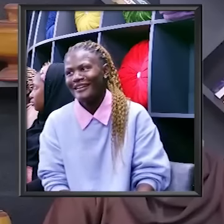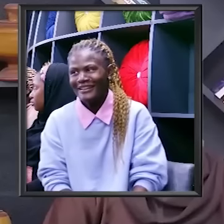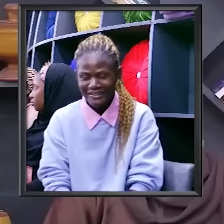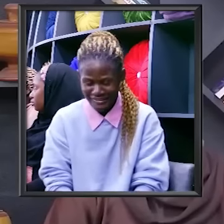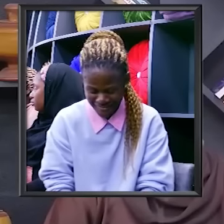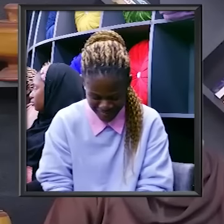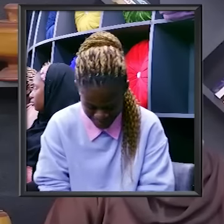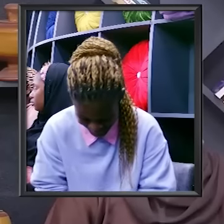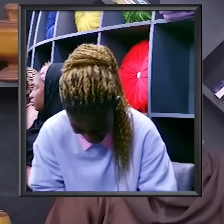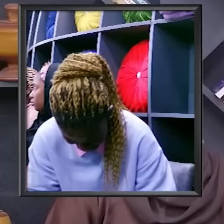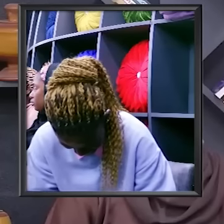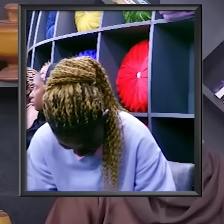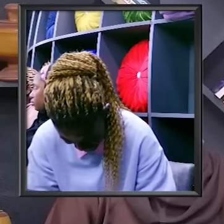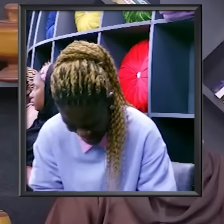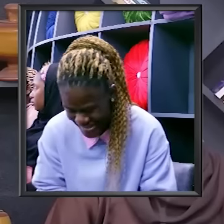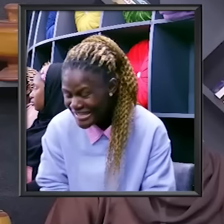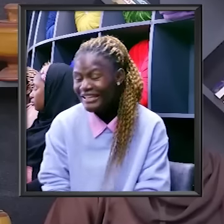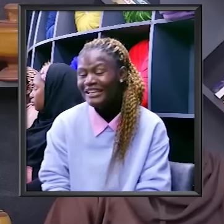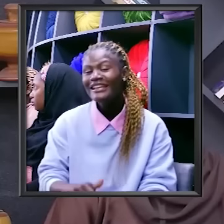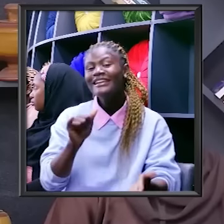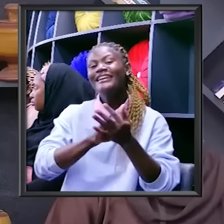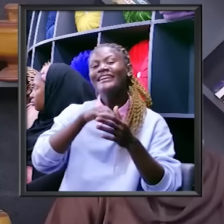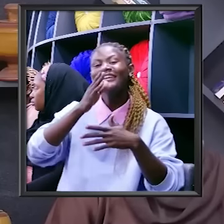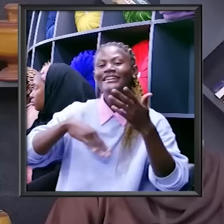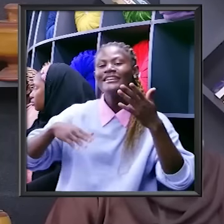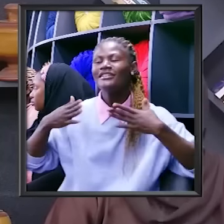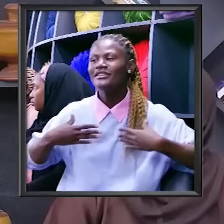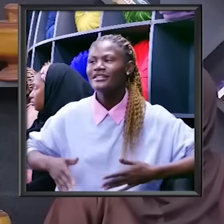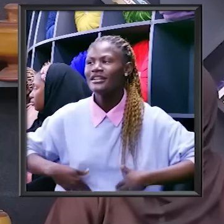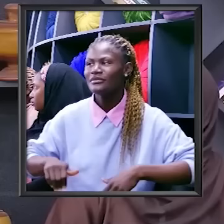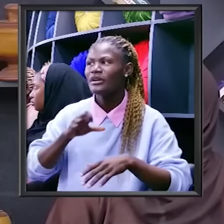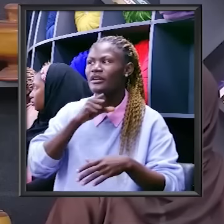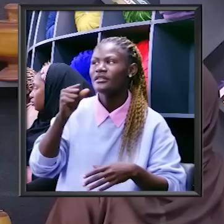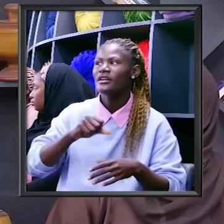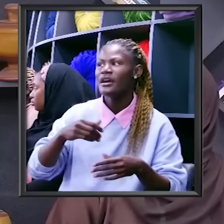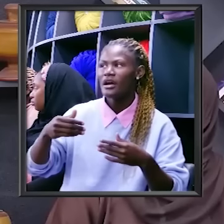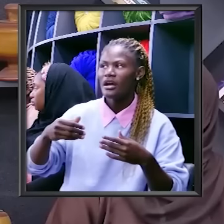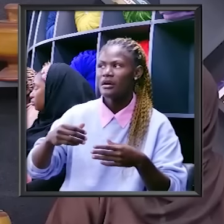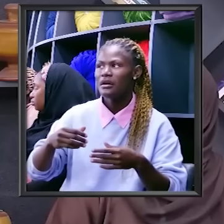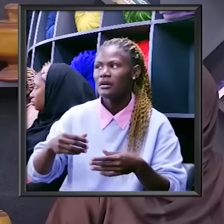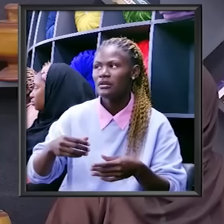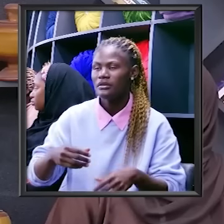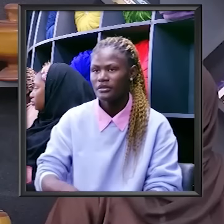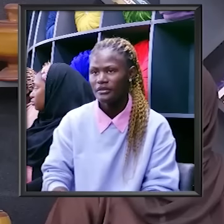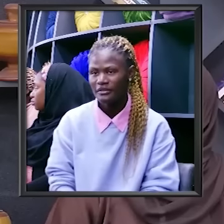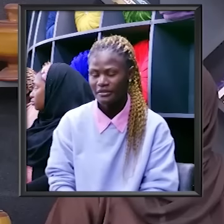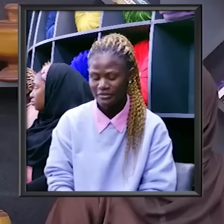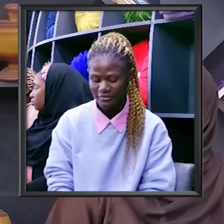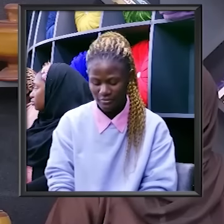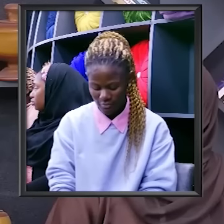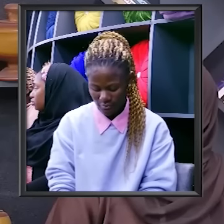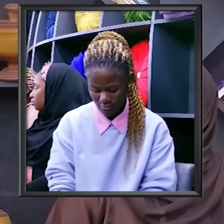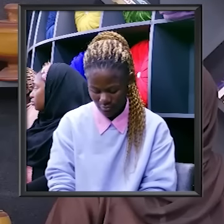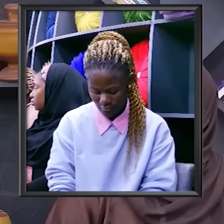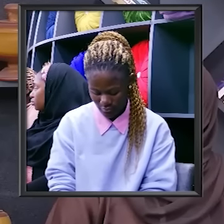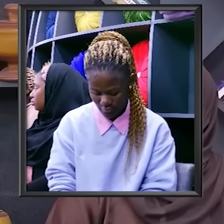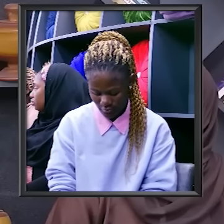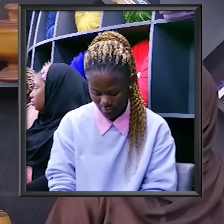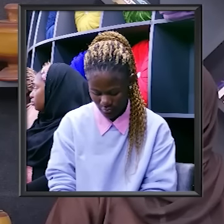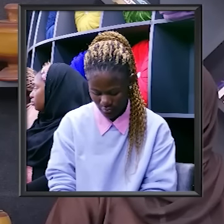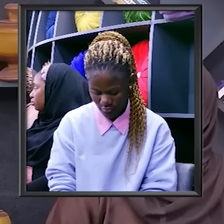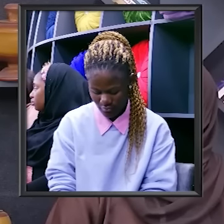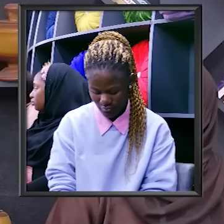swapping a card. He says somebody must have swapped. I say, at my age, I hold card, then somebody will come and swap it. Say, Oga, I don't understand this, so